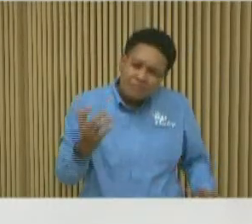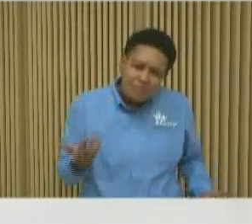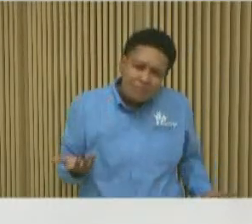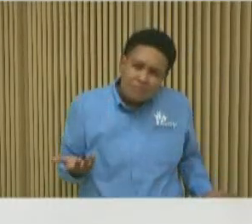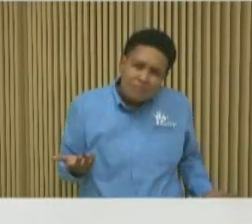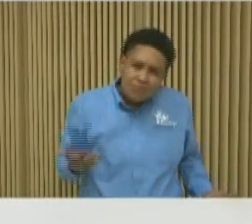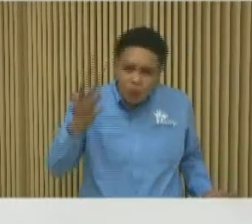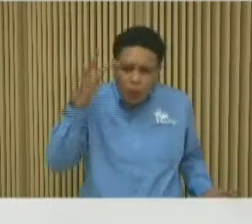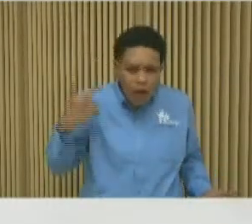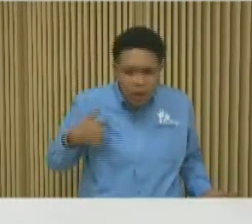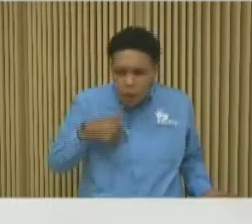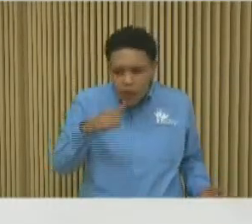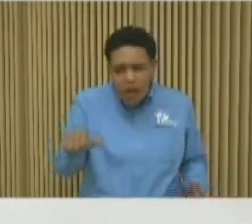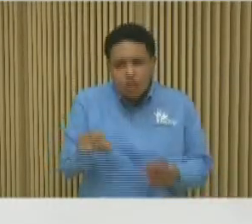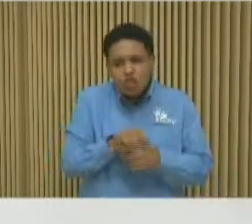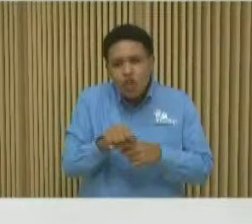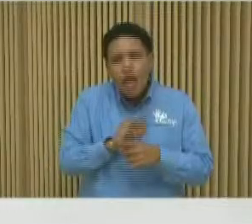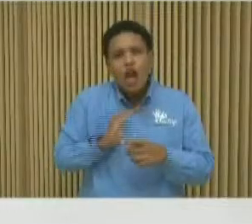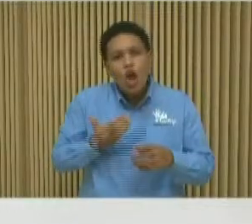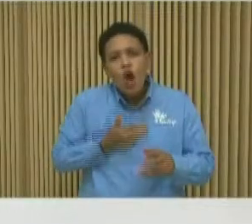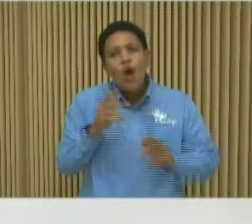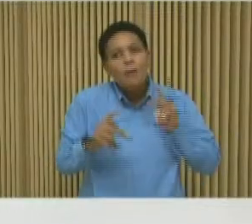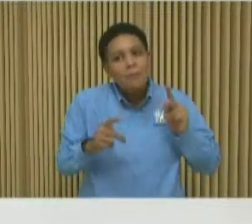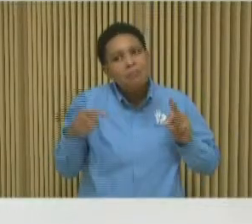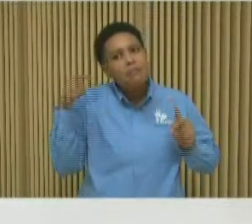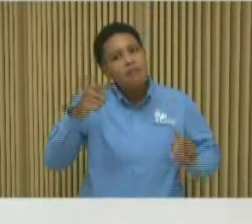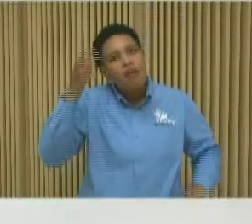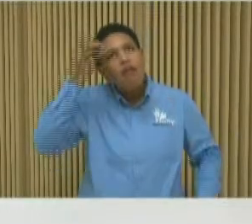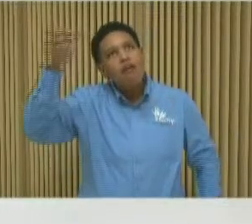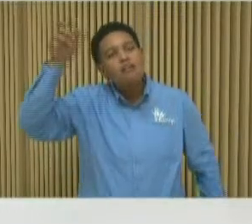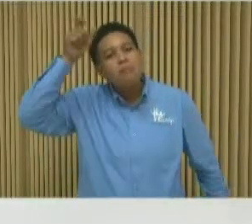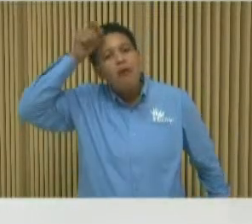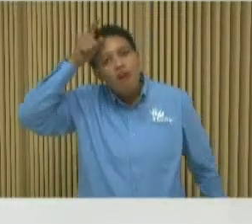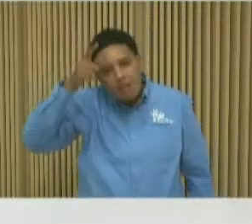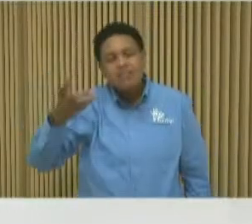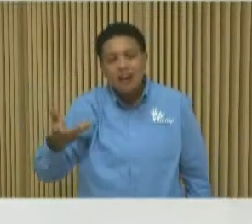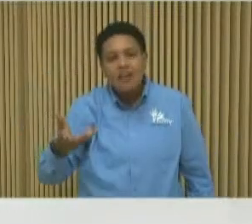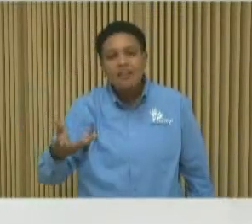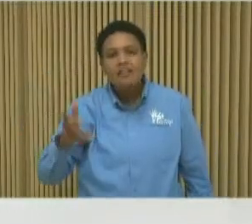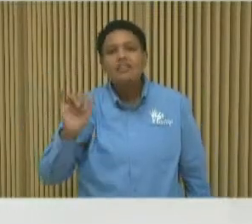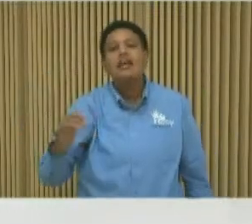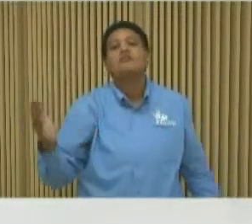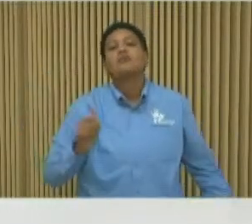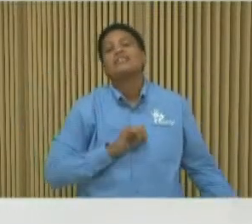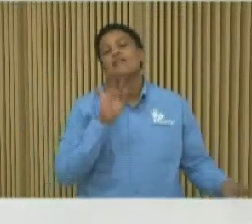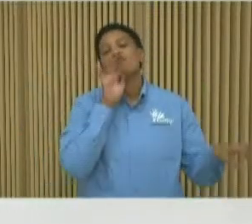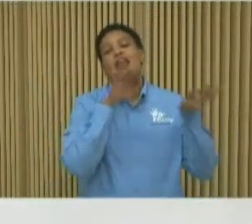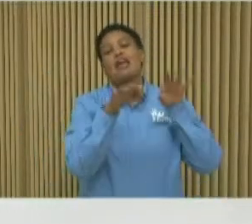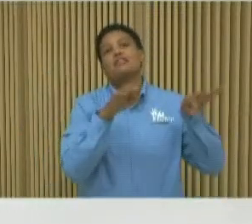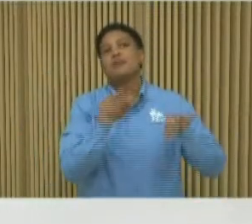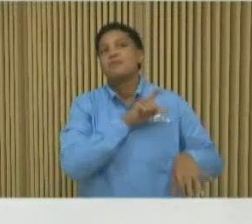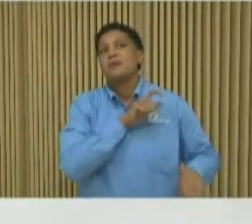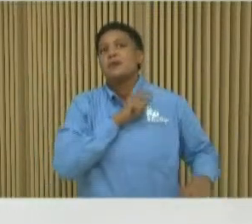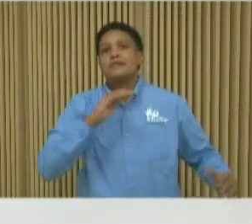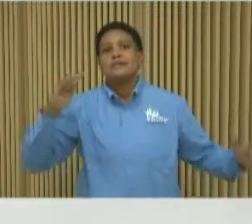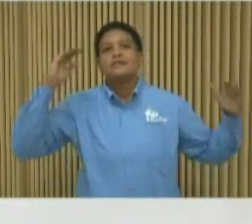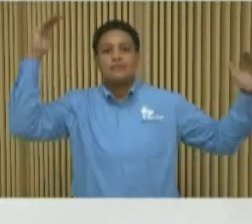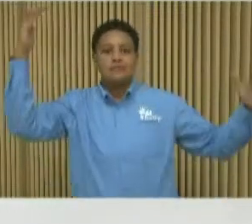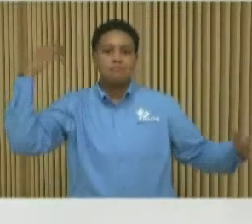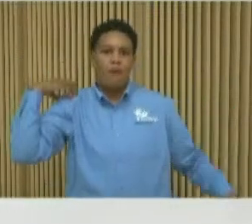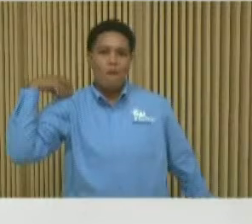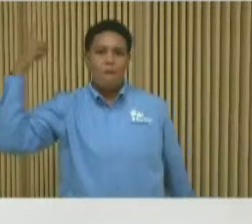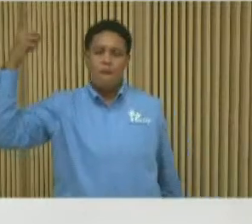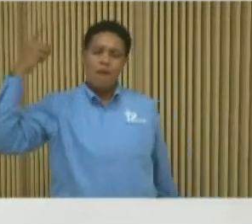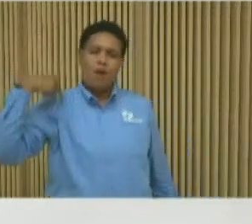we not training more people in this concept? And that is what I explained to the commissioner, and we are now going to